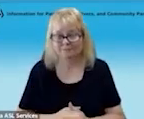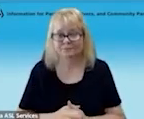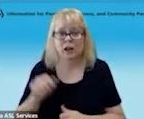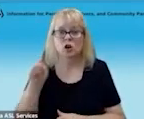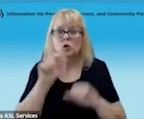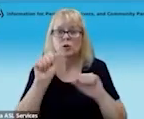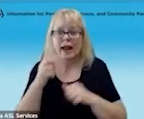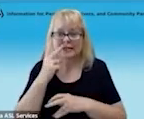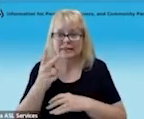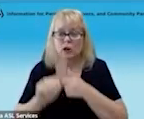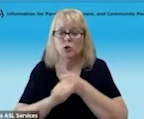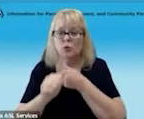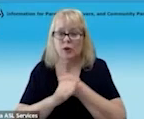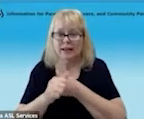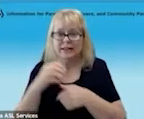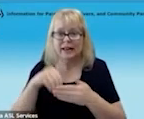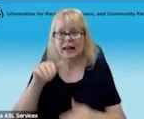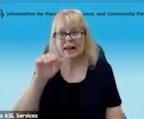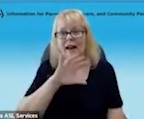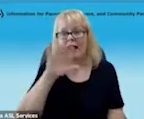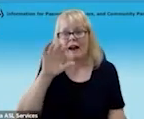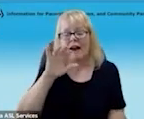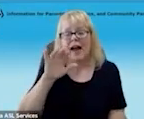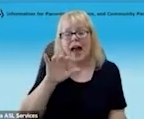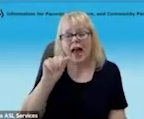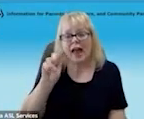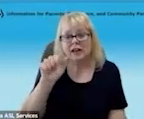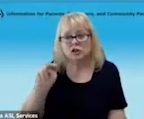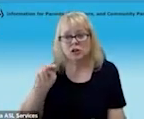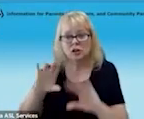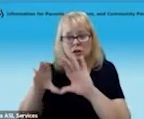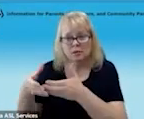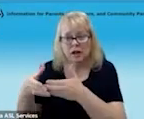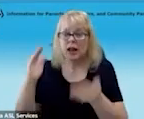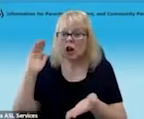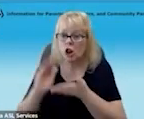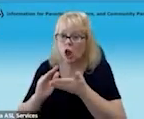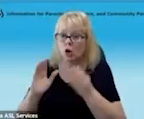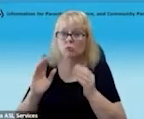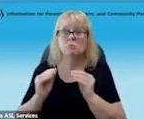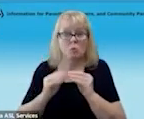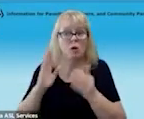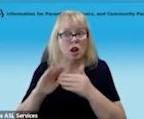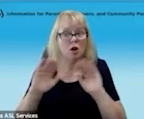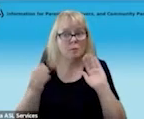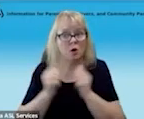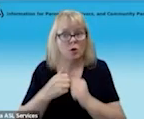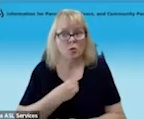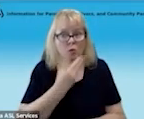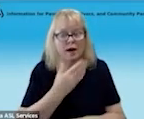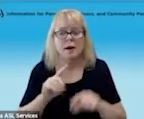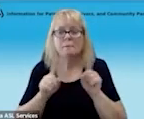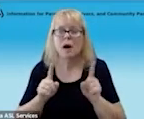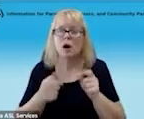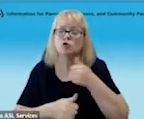by race and ethnicity. The comparison is other races and ethnicities to whites. As you